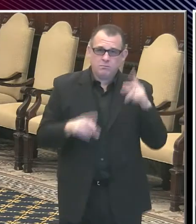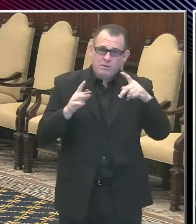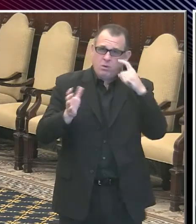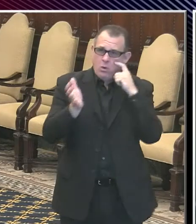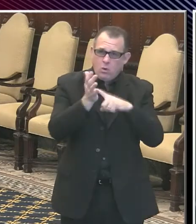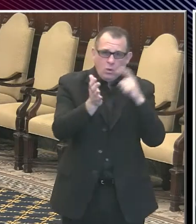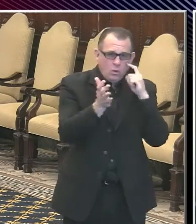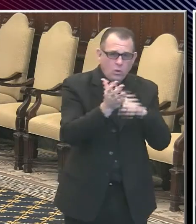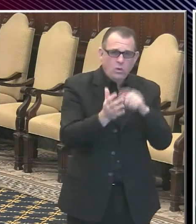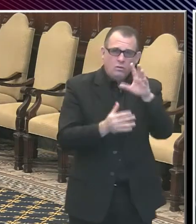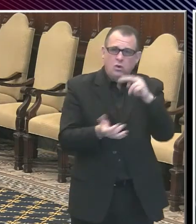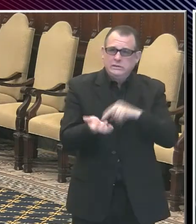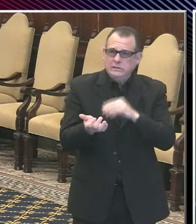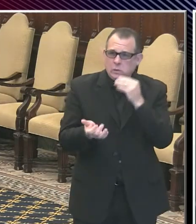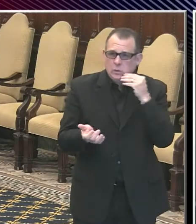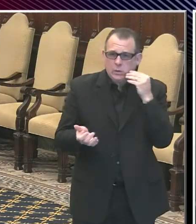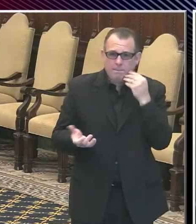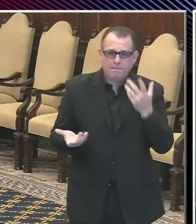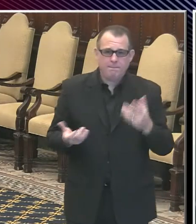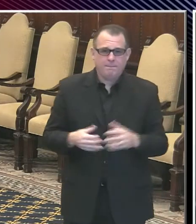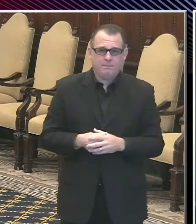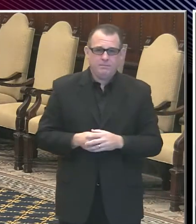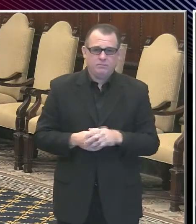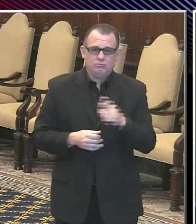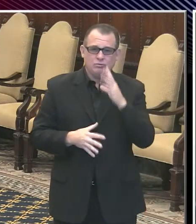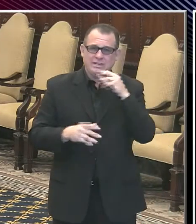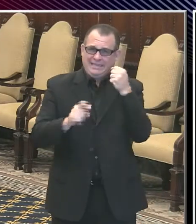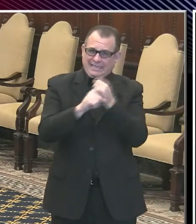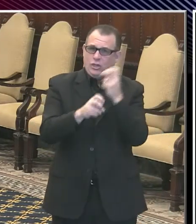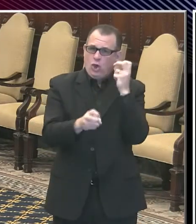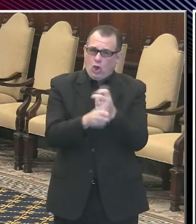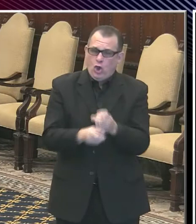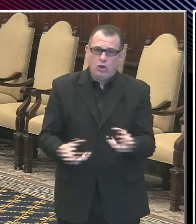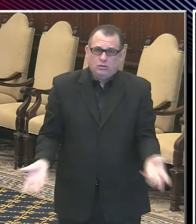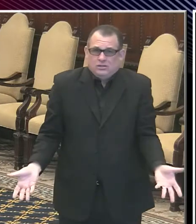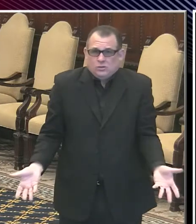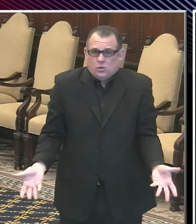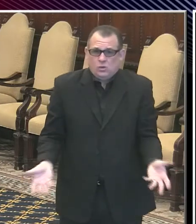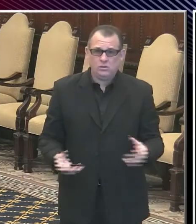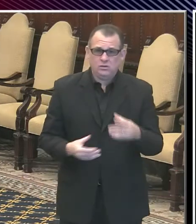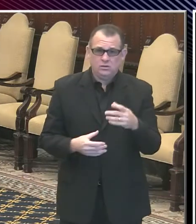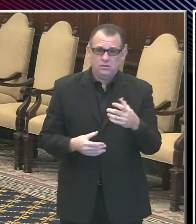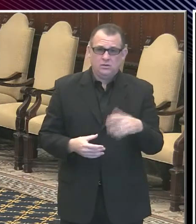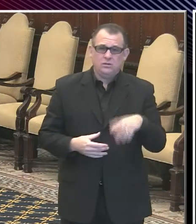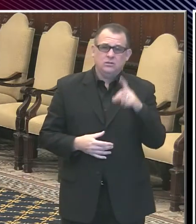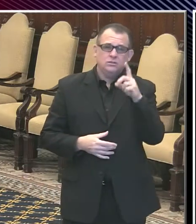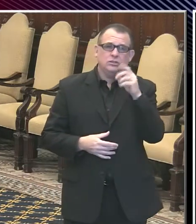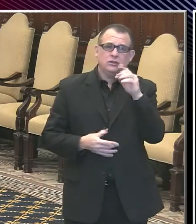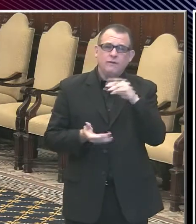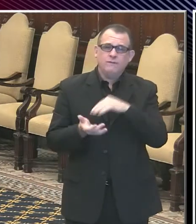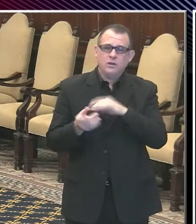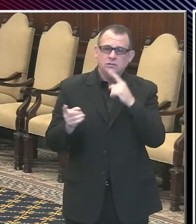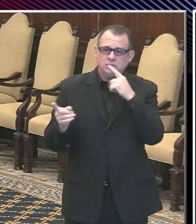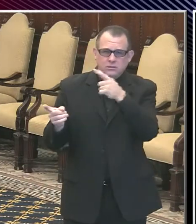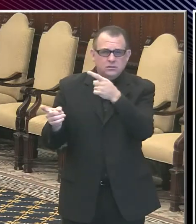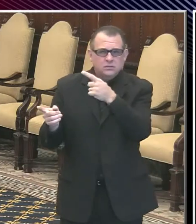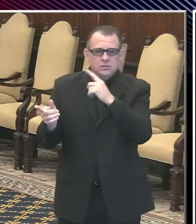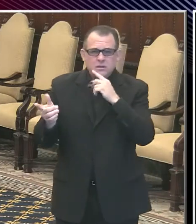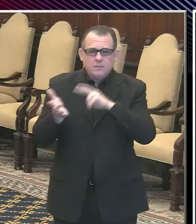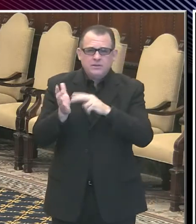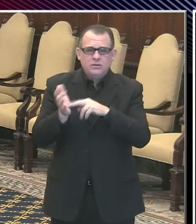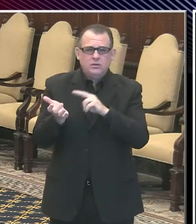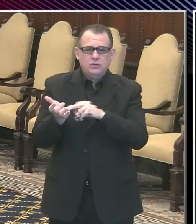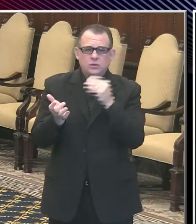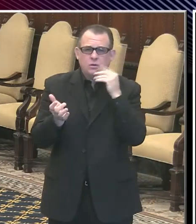now, but this is exactly what we've been seeing since the beginning. Dr. Farley, does it say something, though, about how nursing homes are run